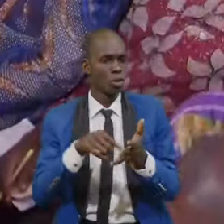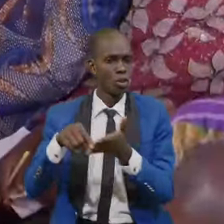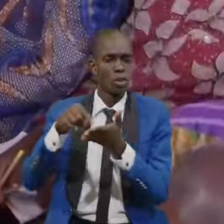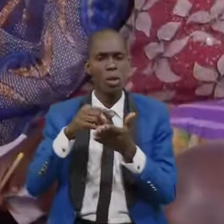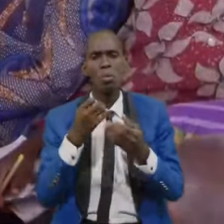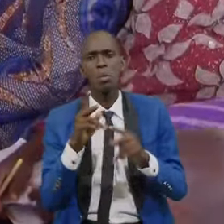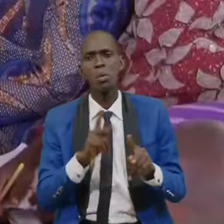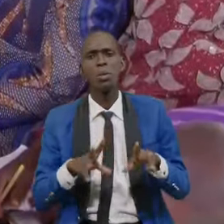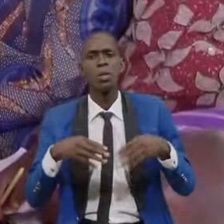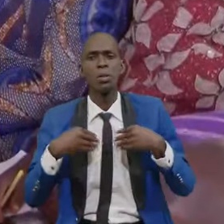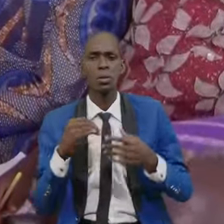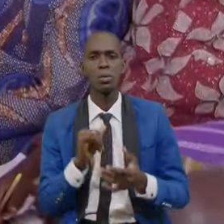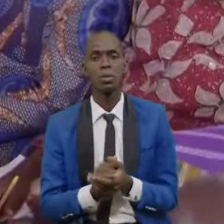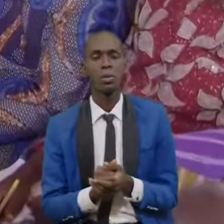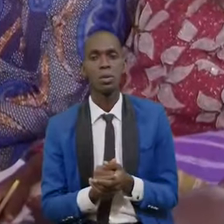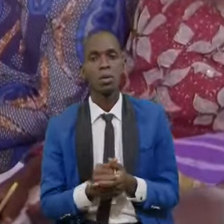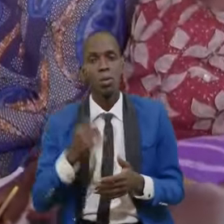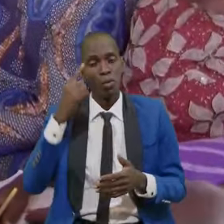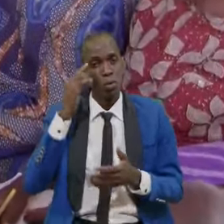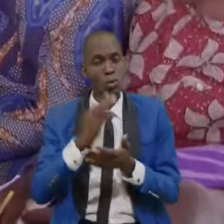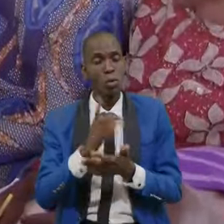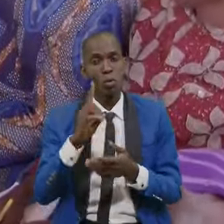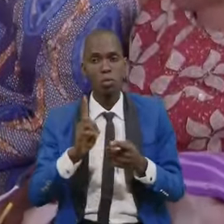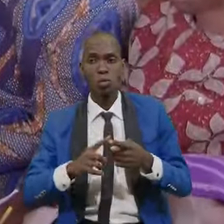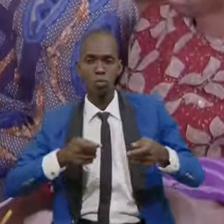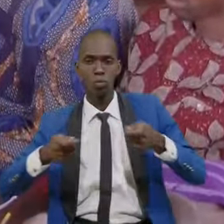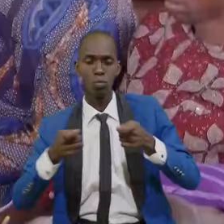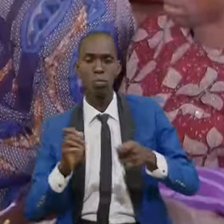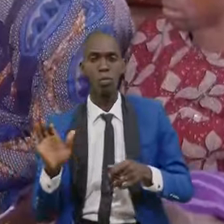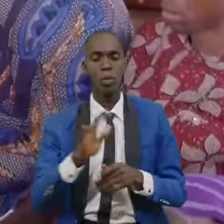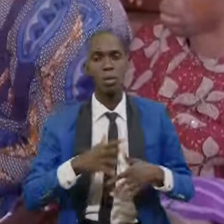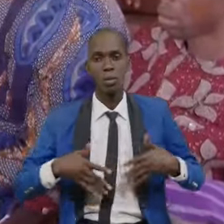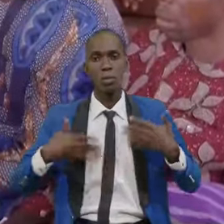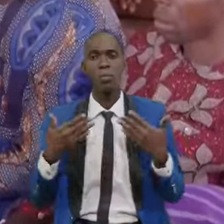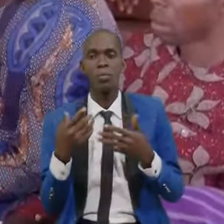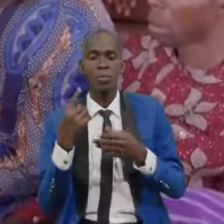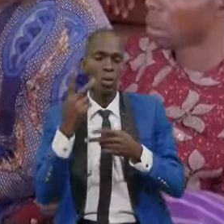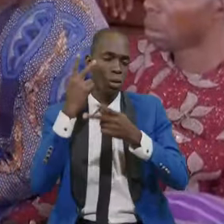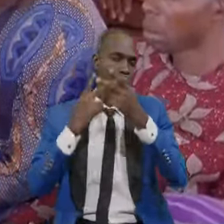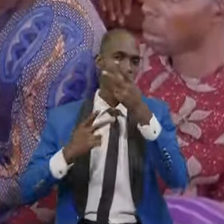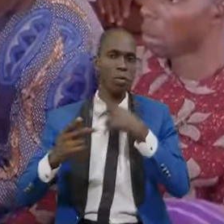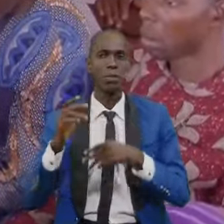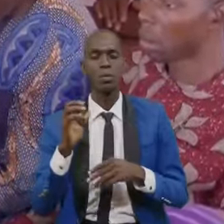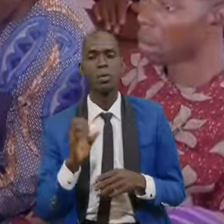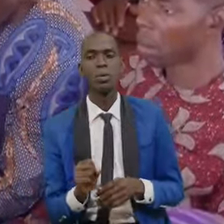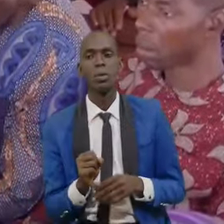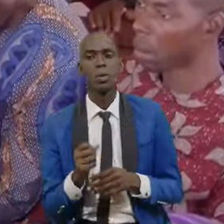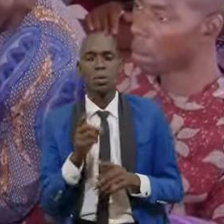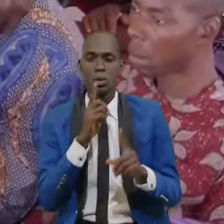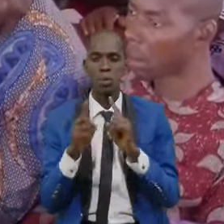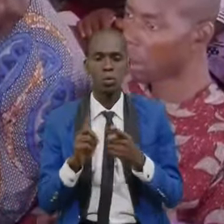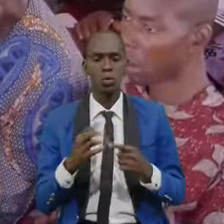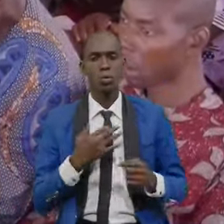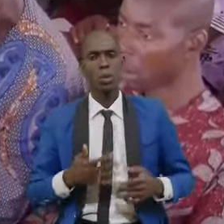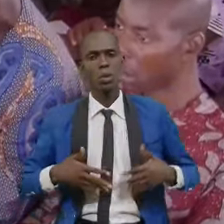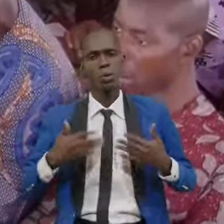that. For somebody to rule, control their lives by prophecy. Speak to my life. Why don't you go to